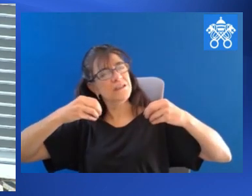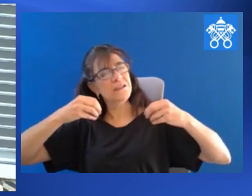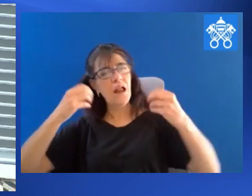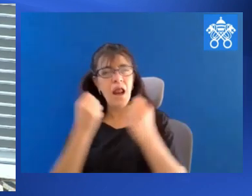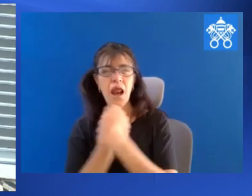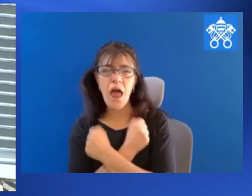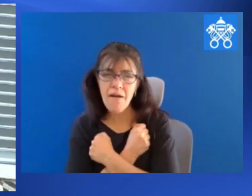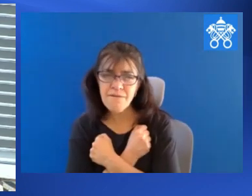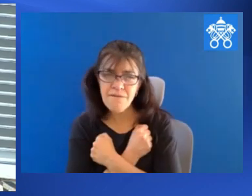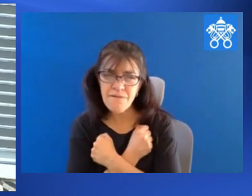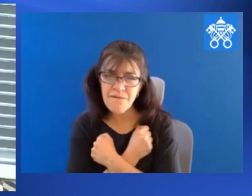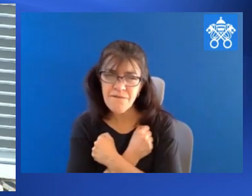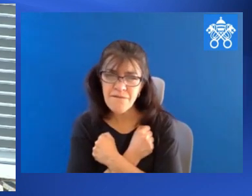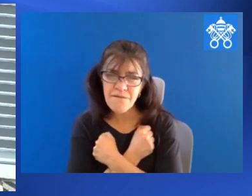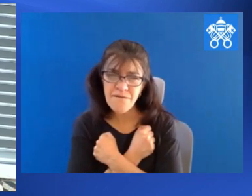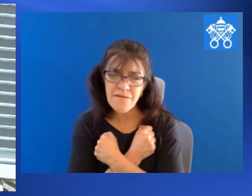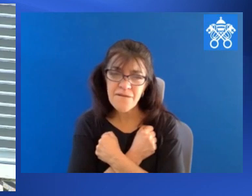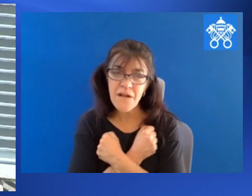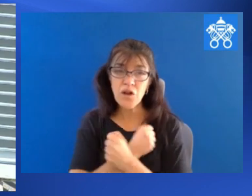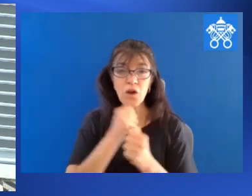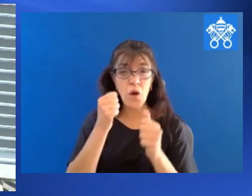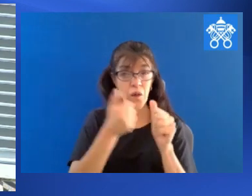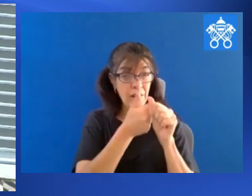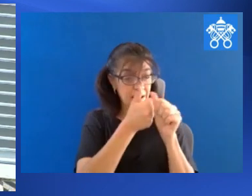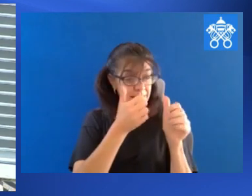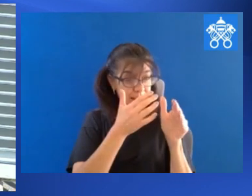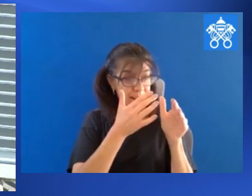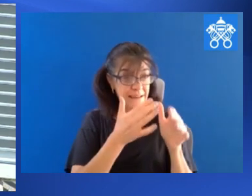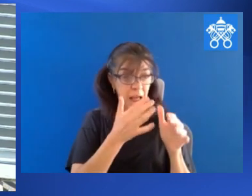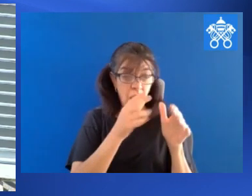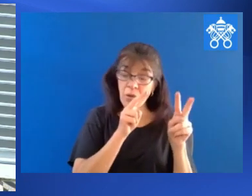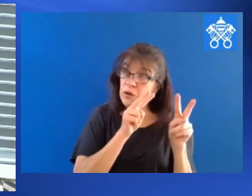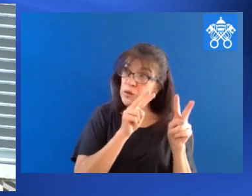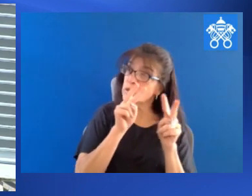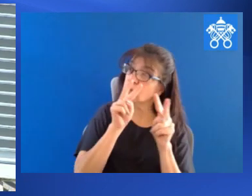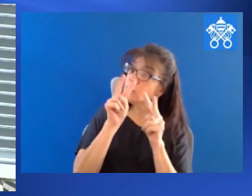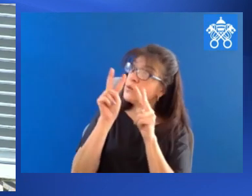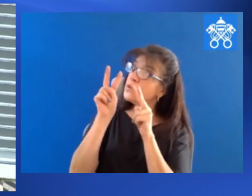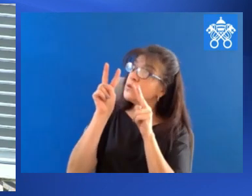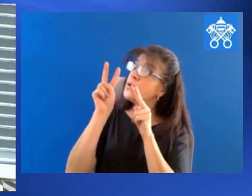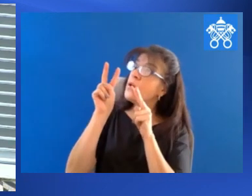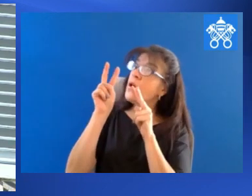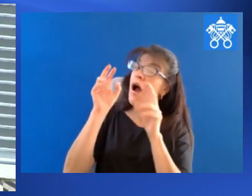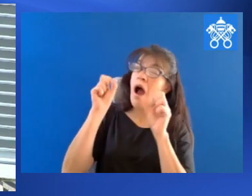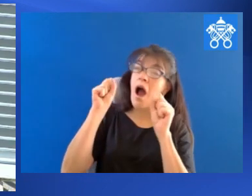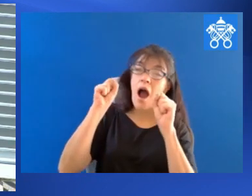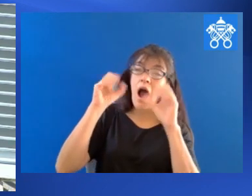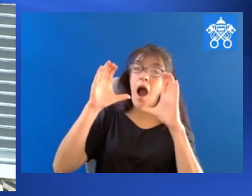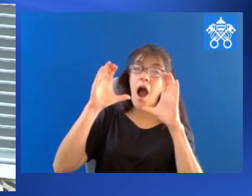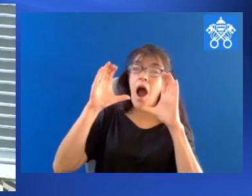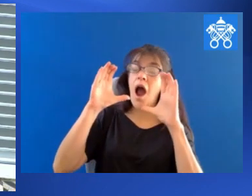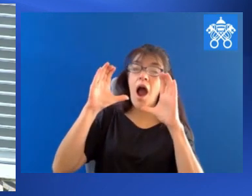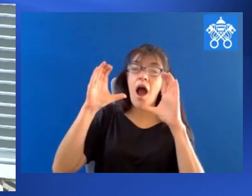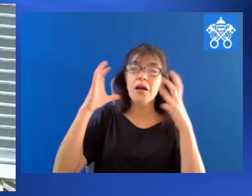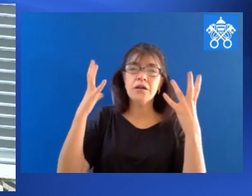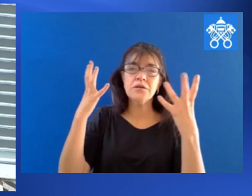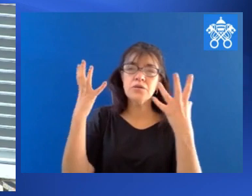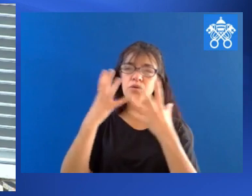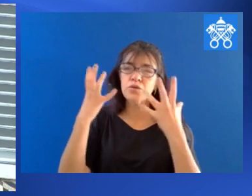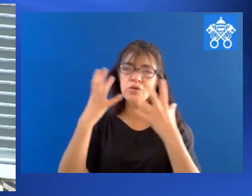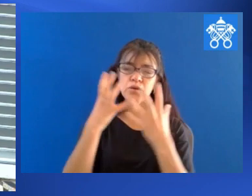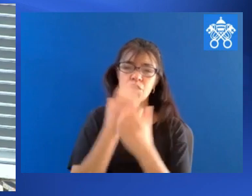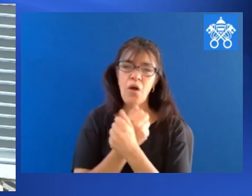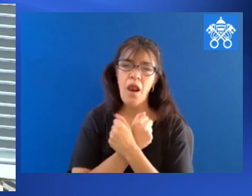love. And so the disciples beheld with their eyes the beauty and splendor of divine